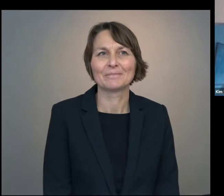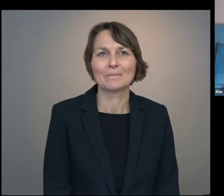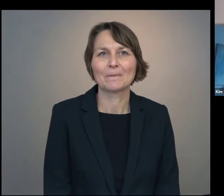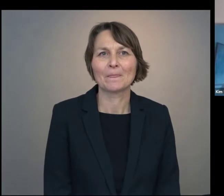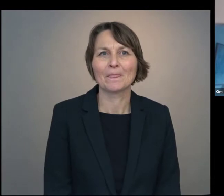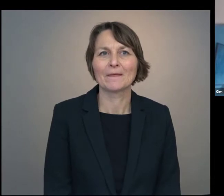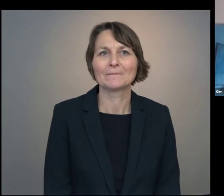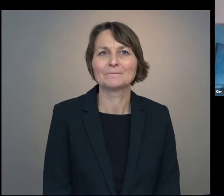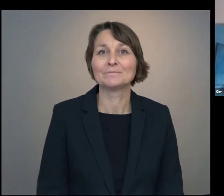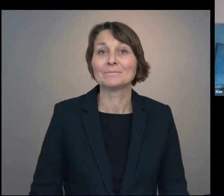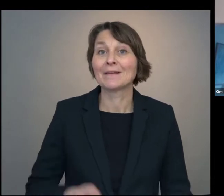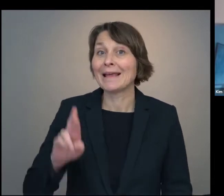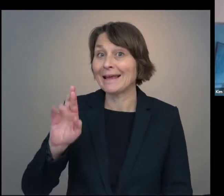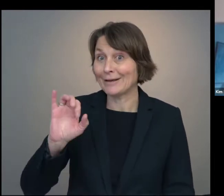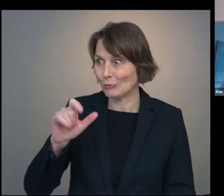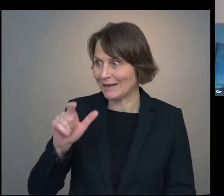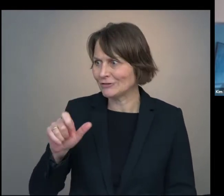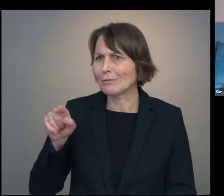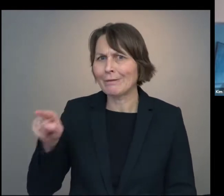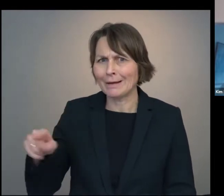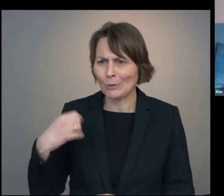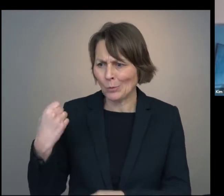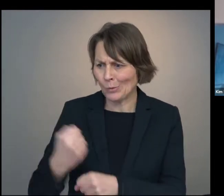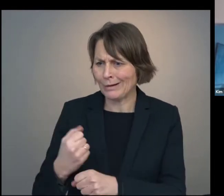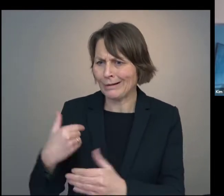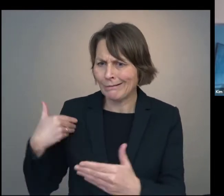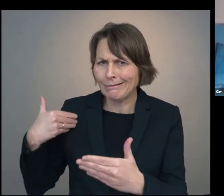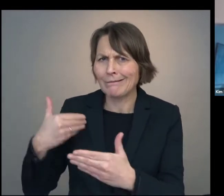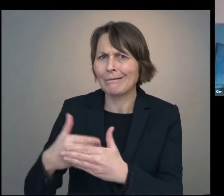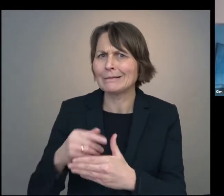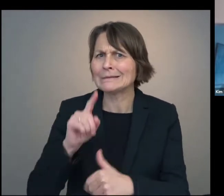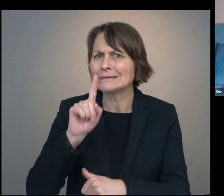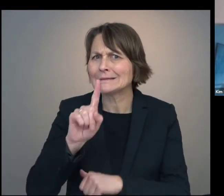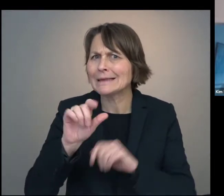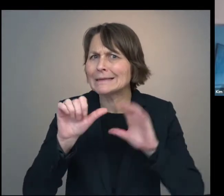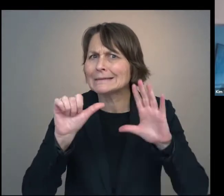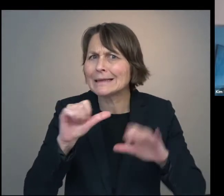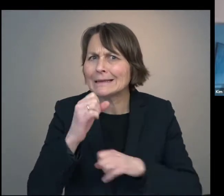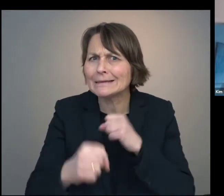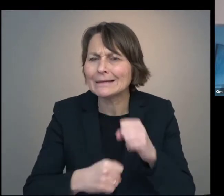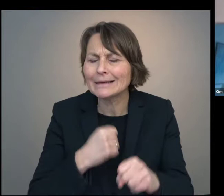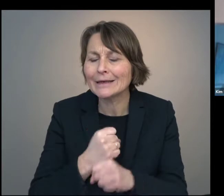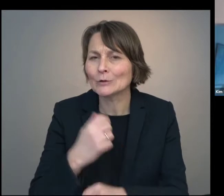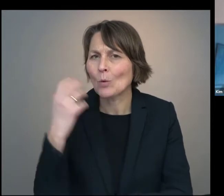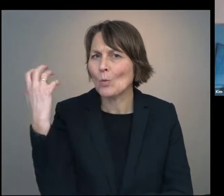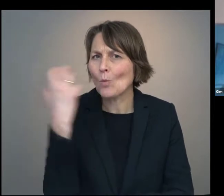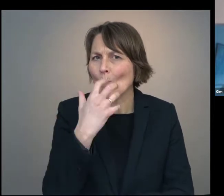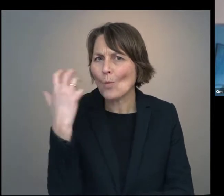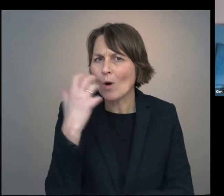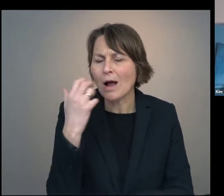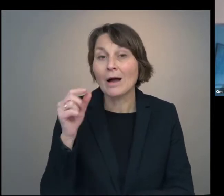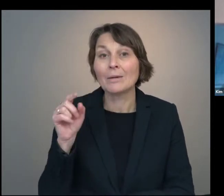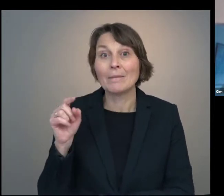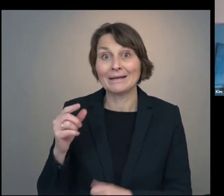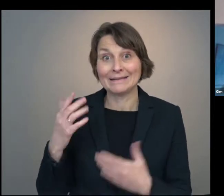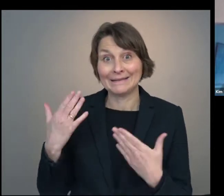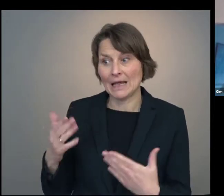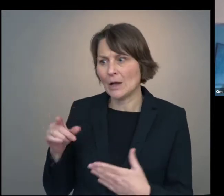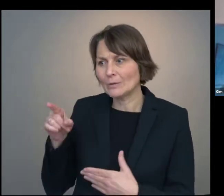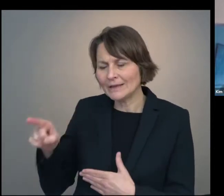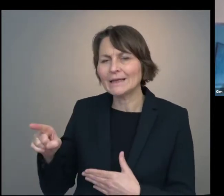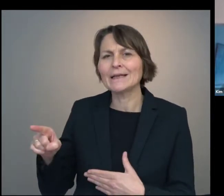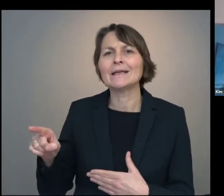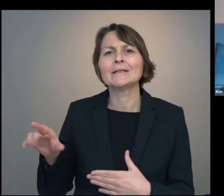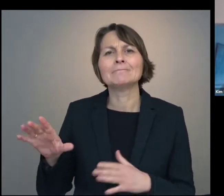He has been the face of Umbraco for 16 years, so yeah. But whilst he's